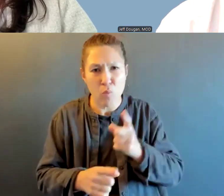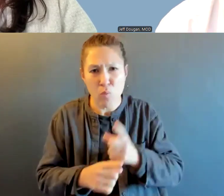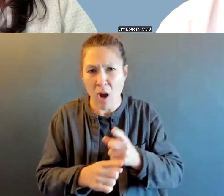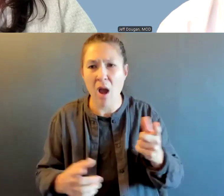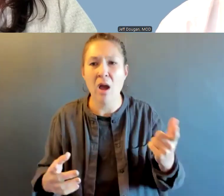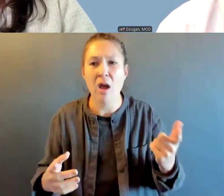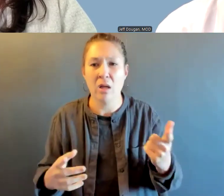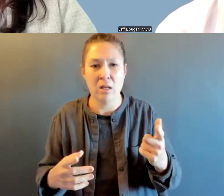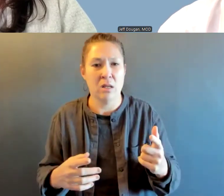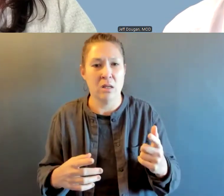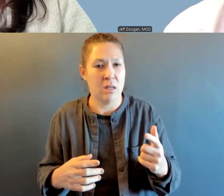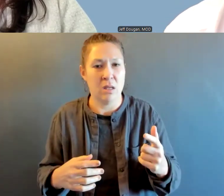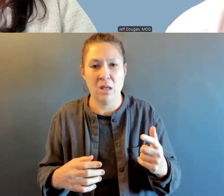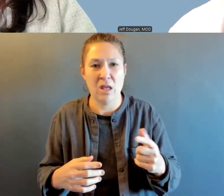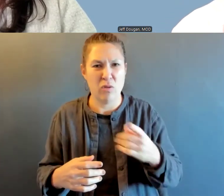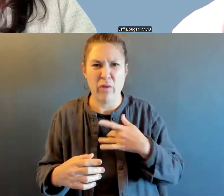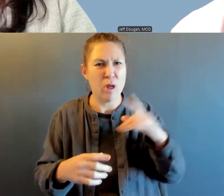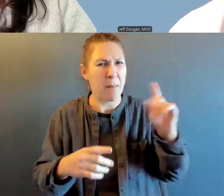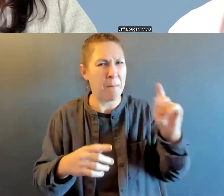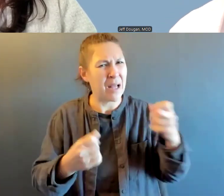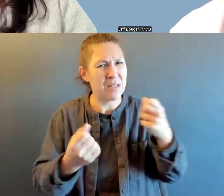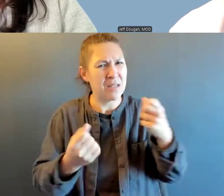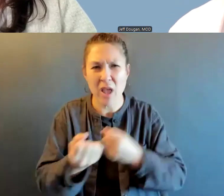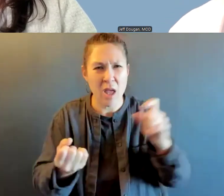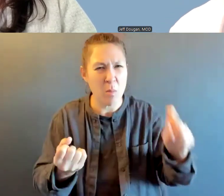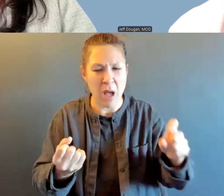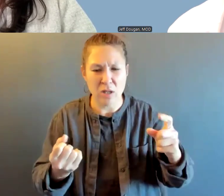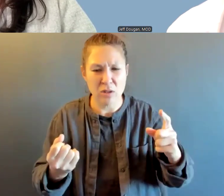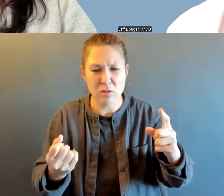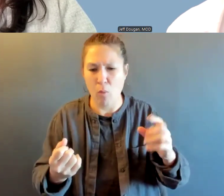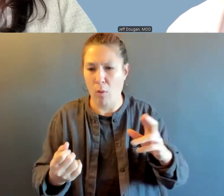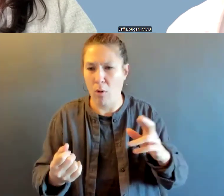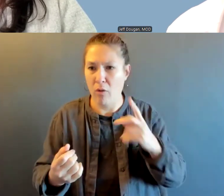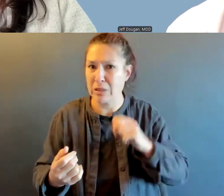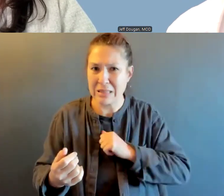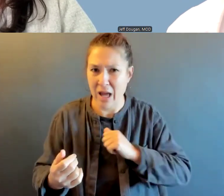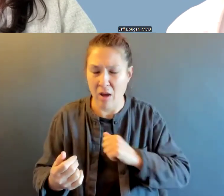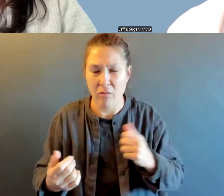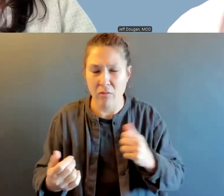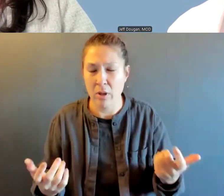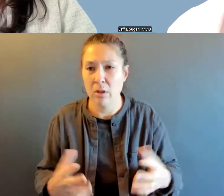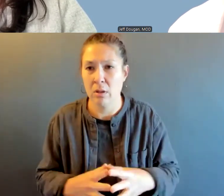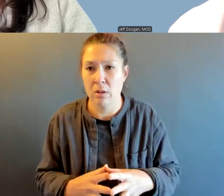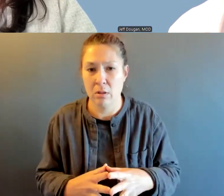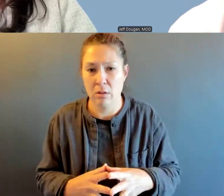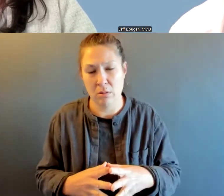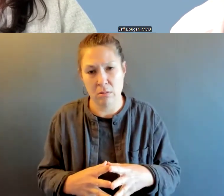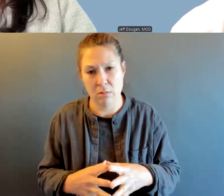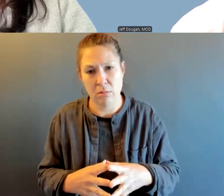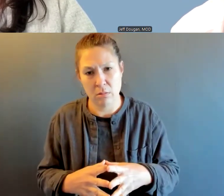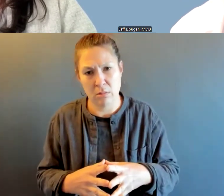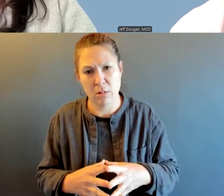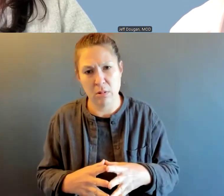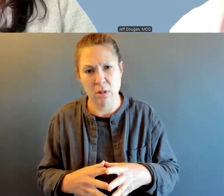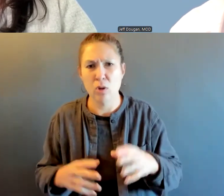would lead you to do that self-advocacy, which, again, we'd want to talk about, but we can at least